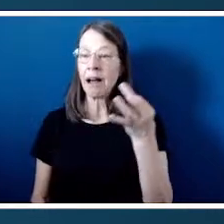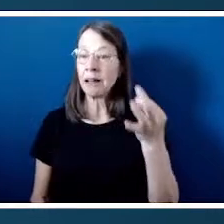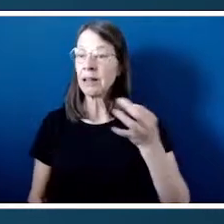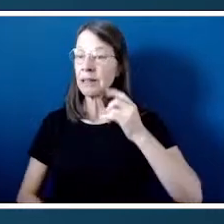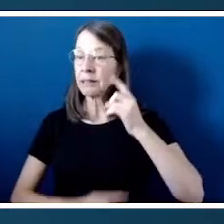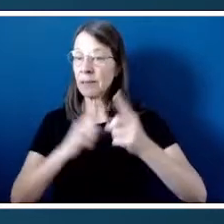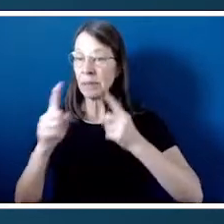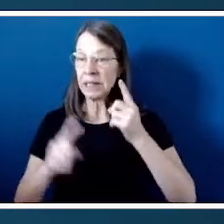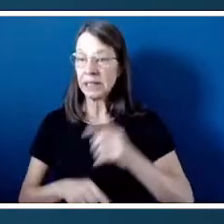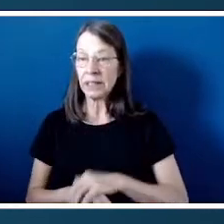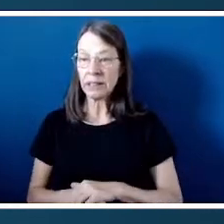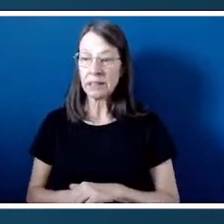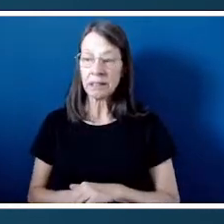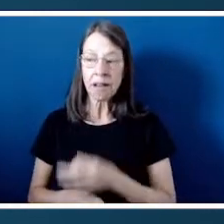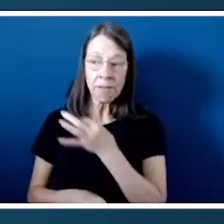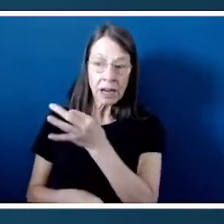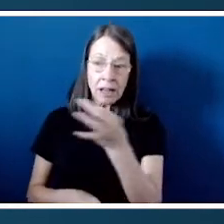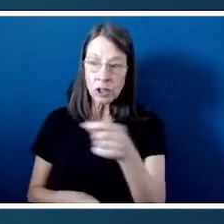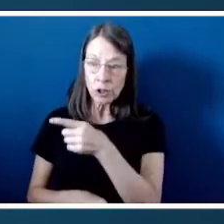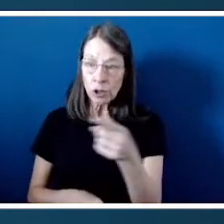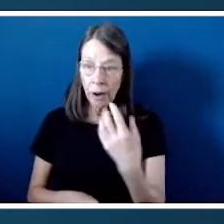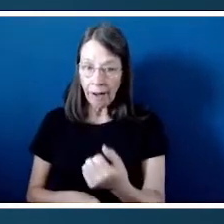have families in Australia, New Zealand,